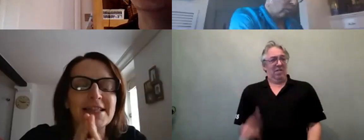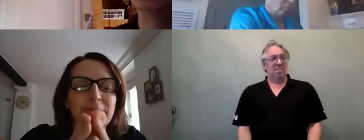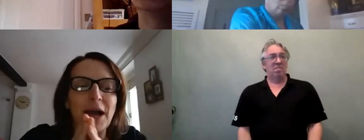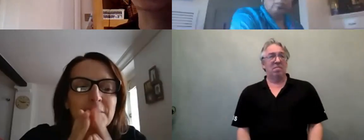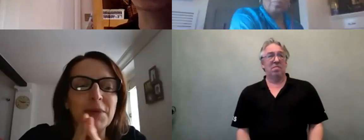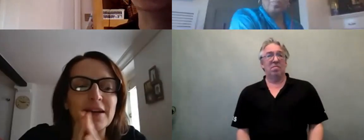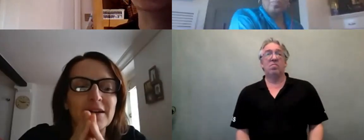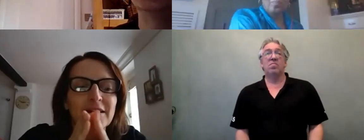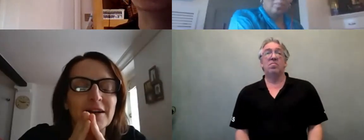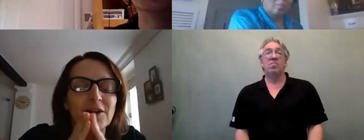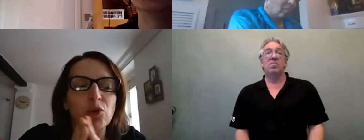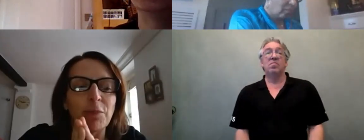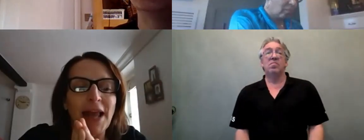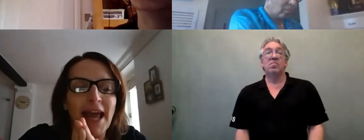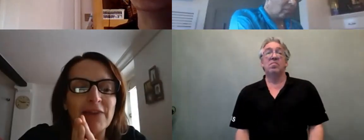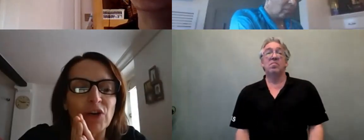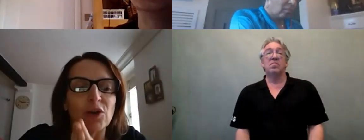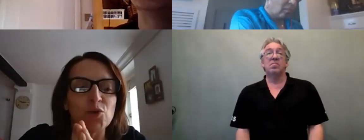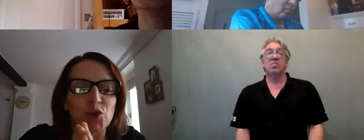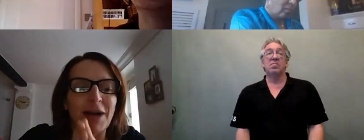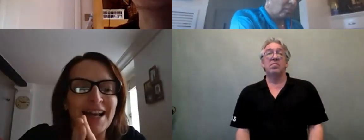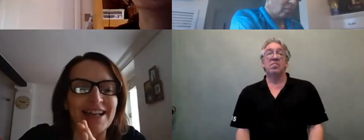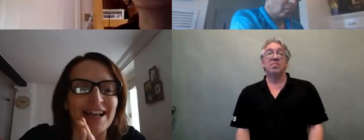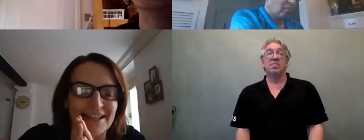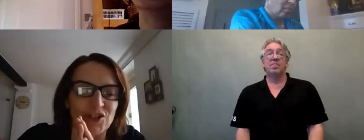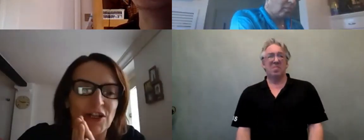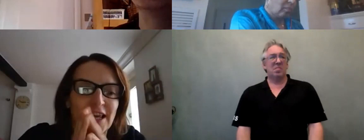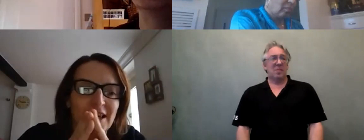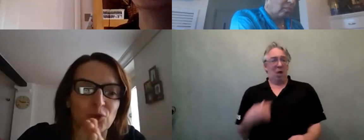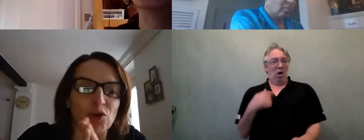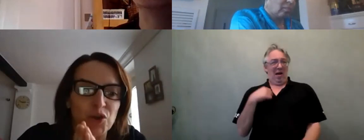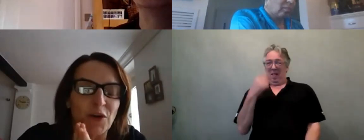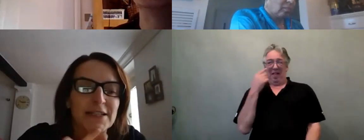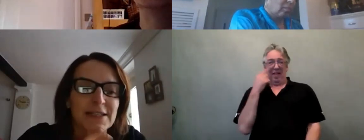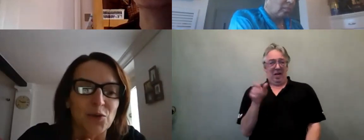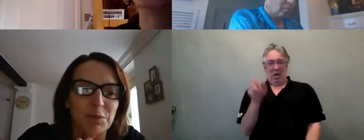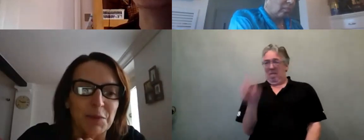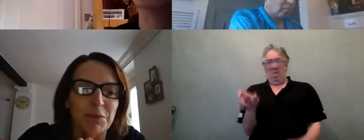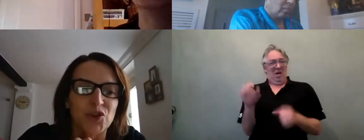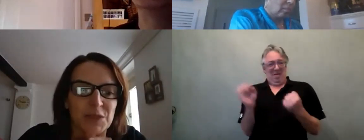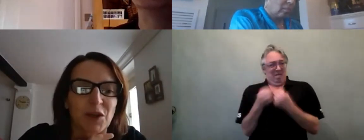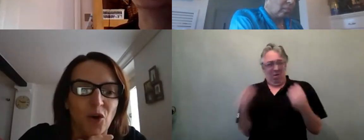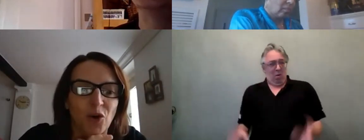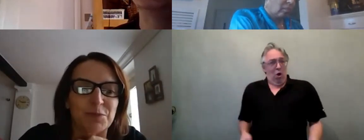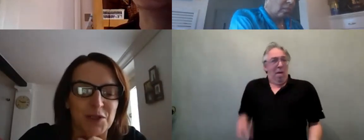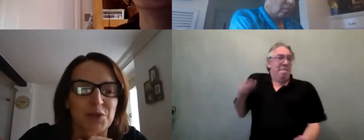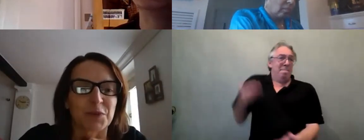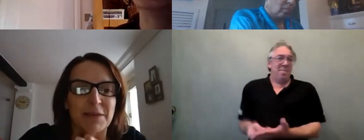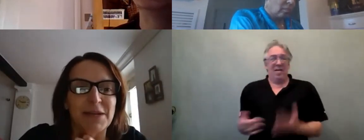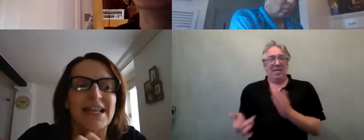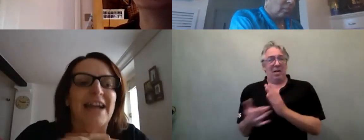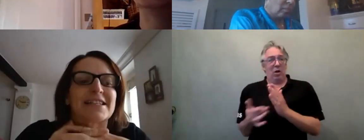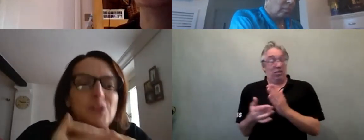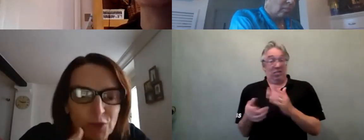Digital has a big role to play for inclusion, but essentially it could also exclude people just because persons